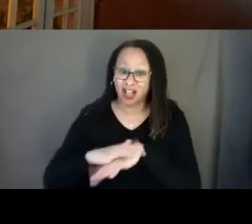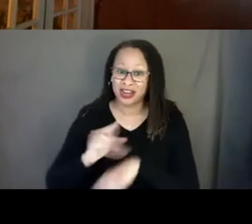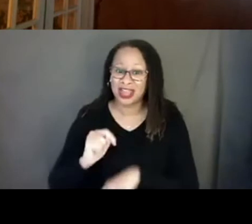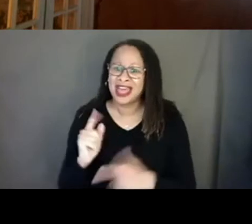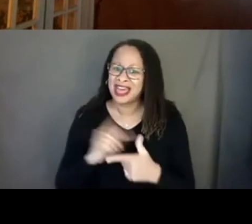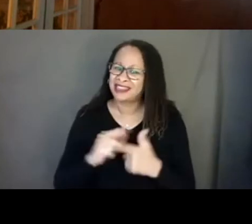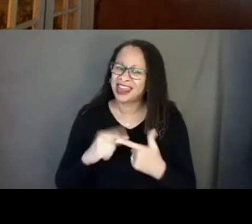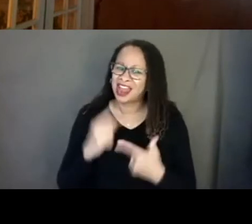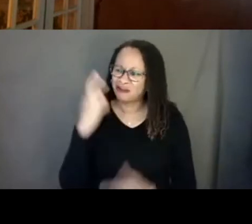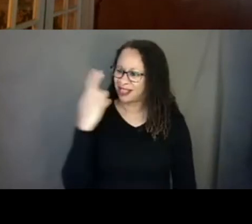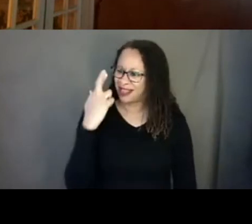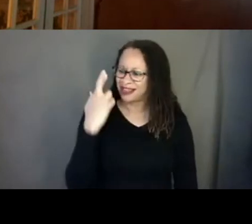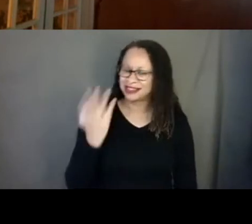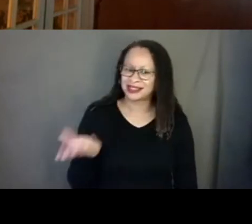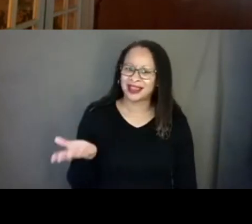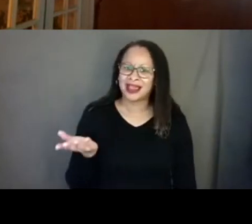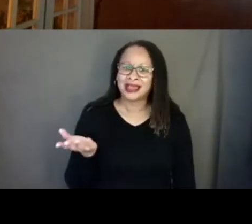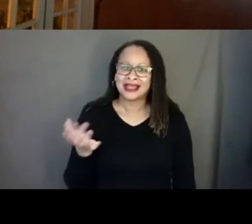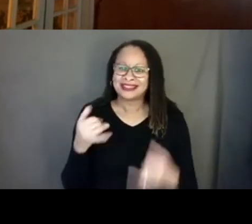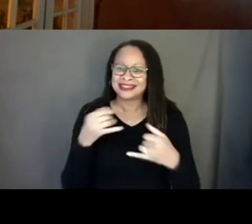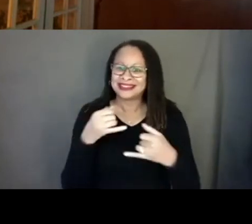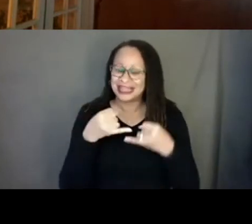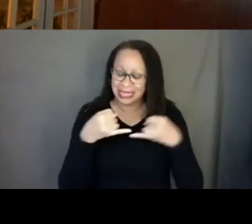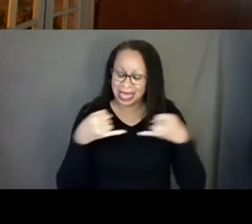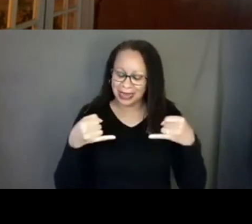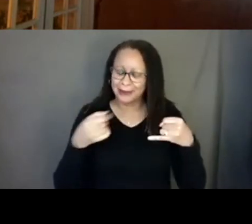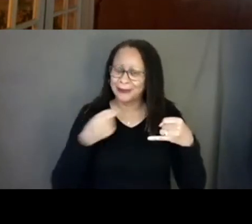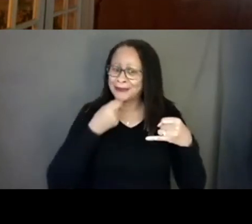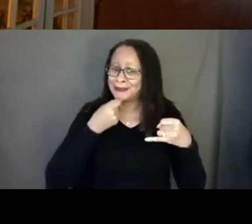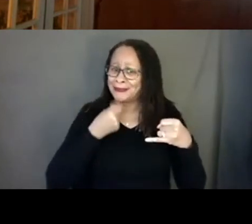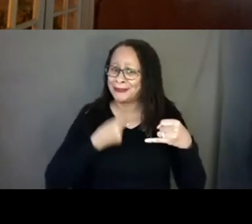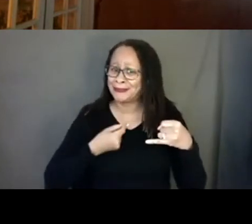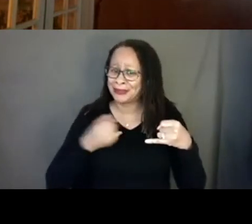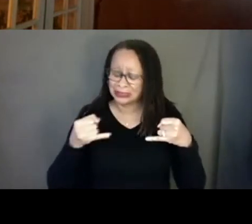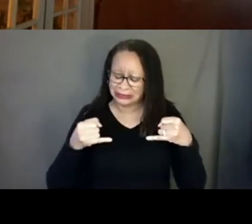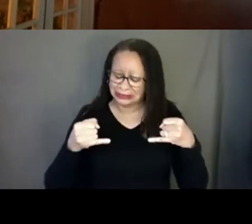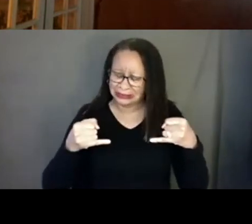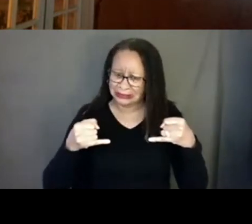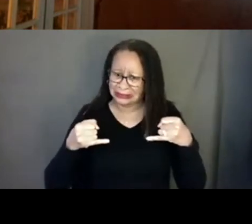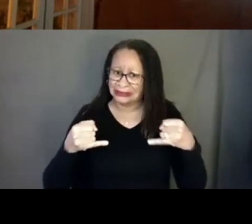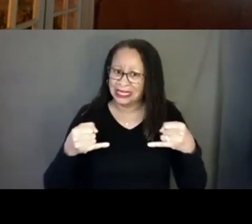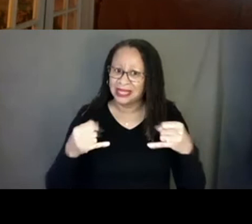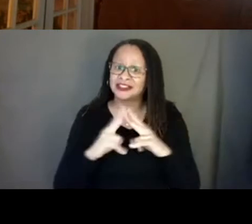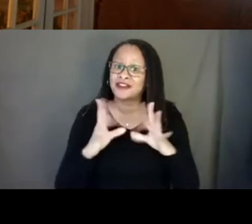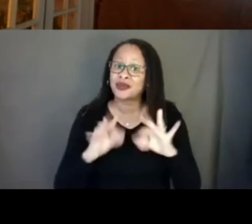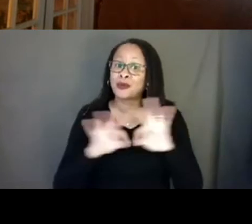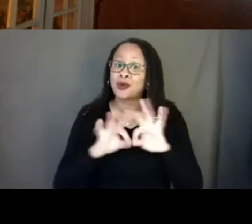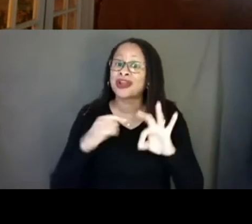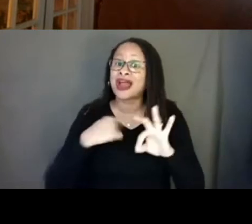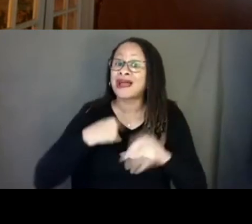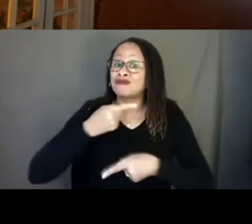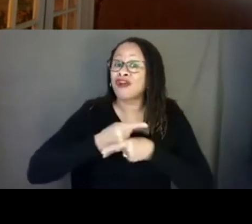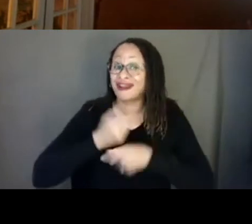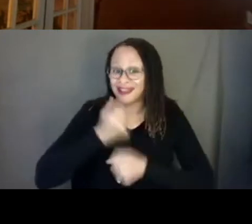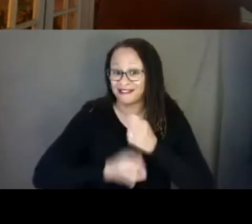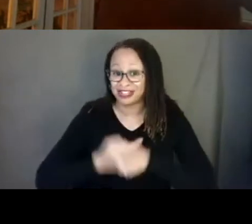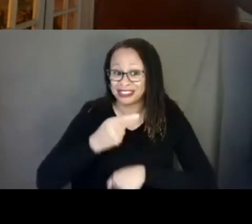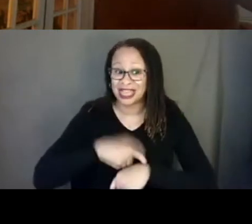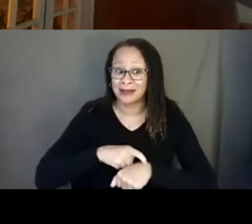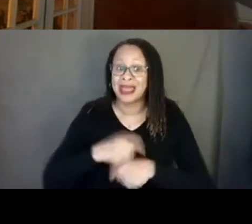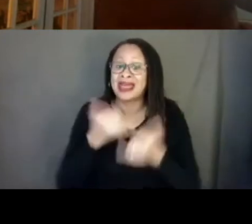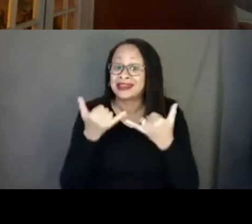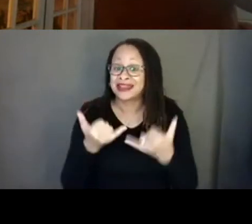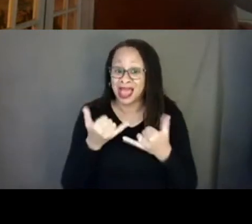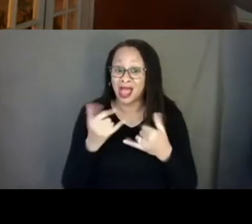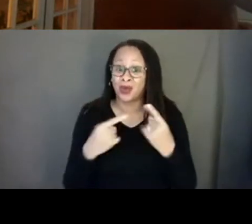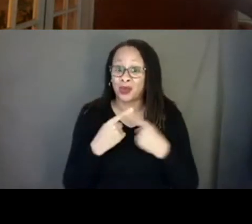like, this is such a fine line. And it's so important that I get it right every time. And so now with this feature